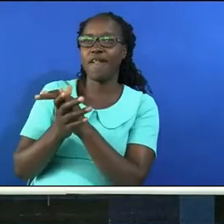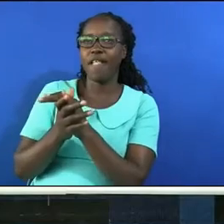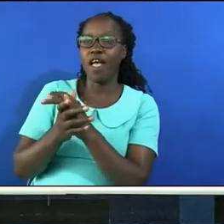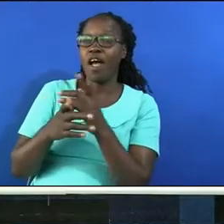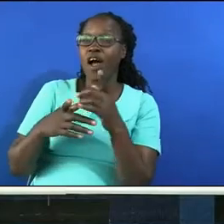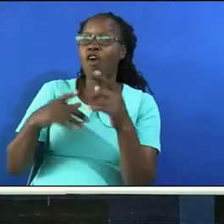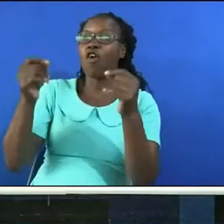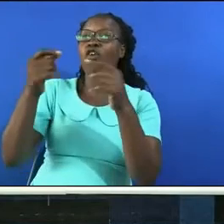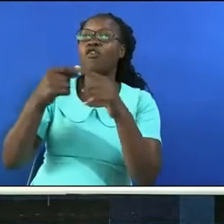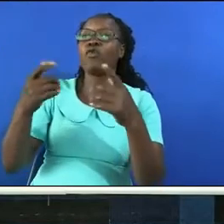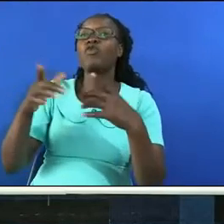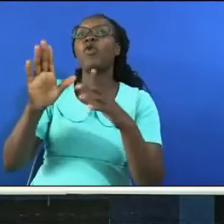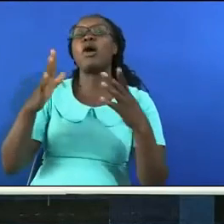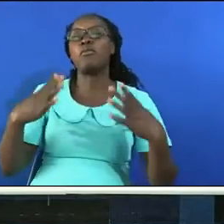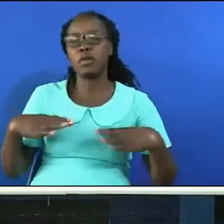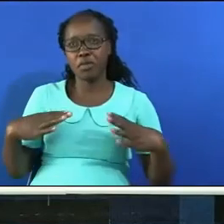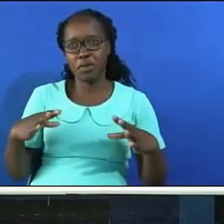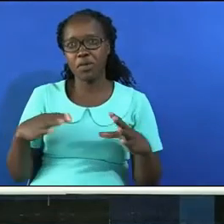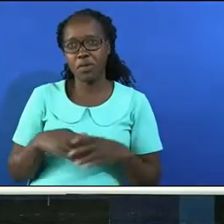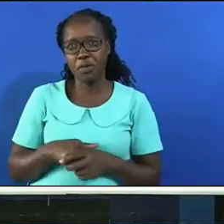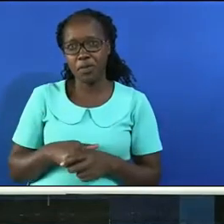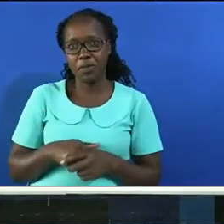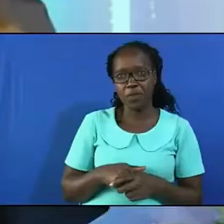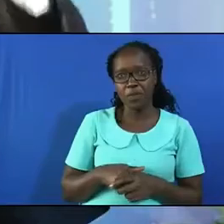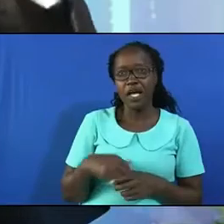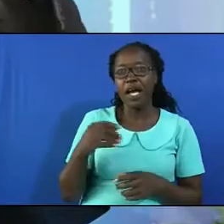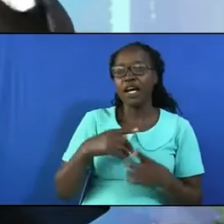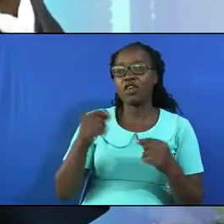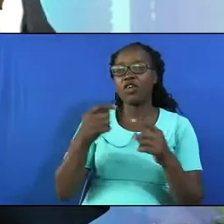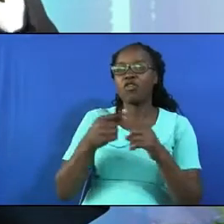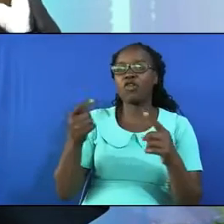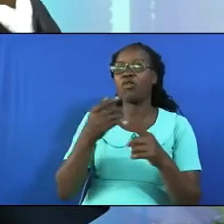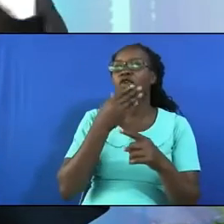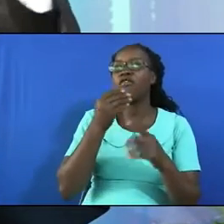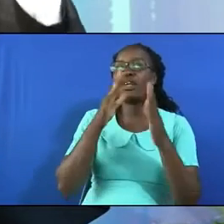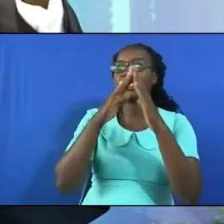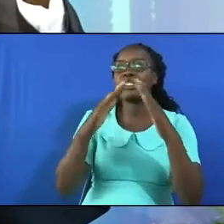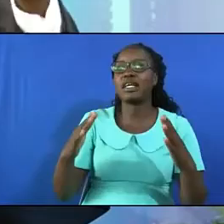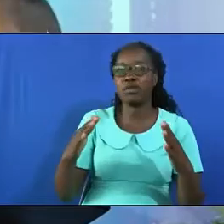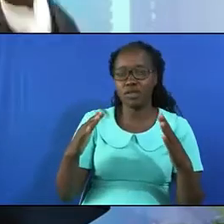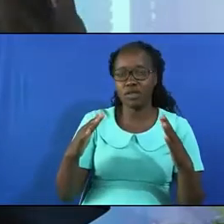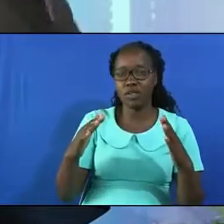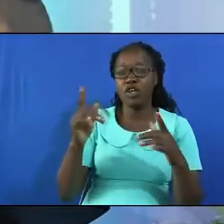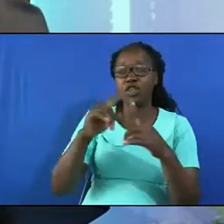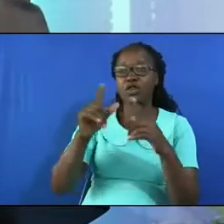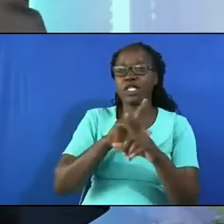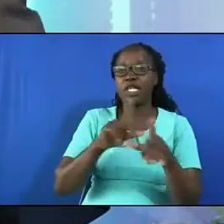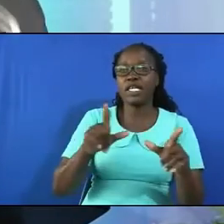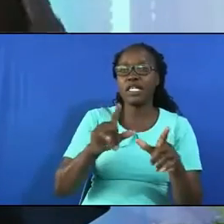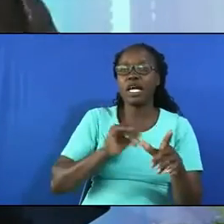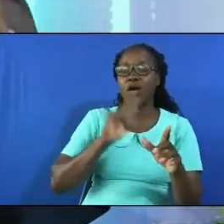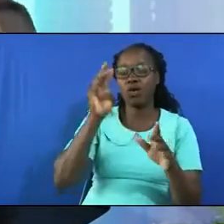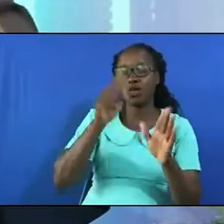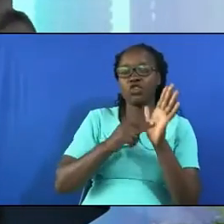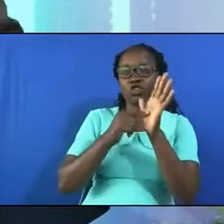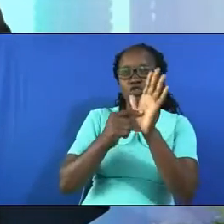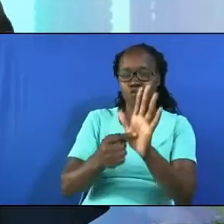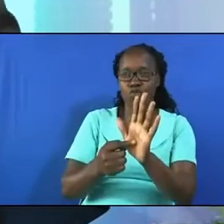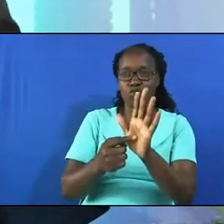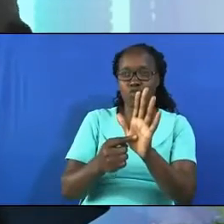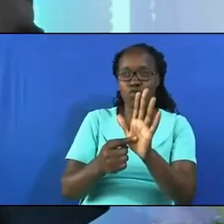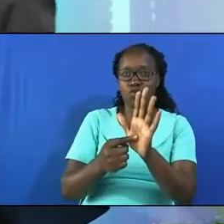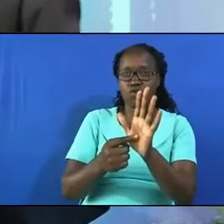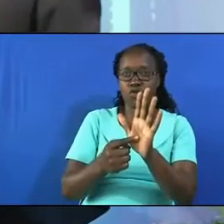Go from your people. And go from your father's household to the land I will show